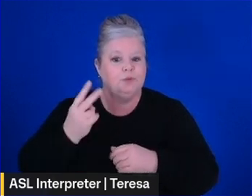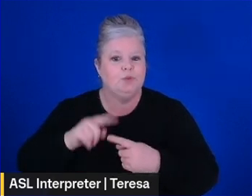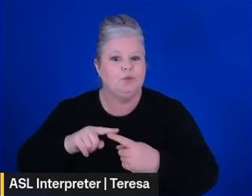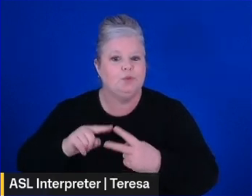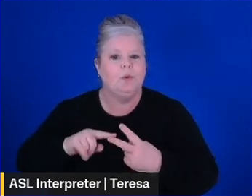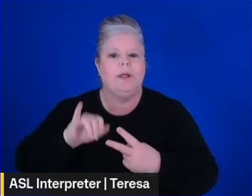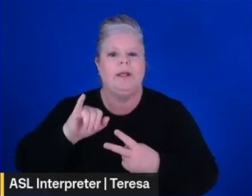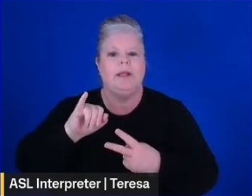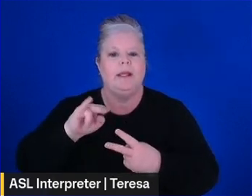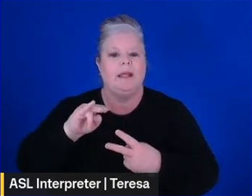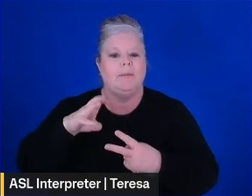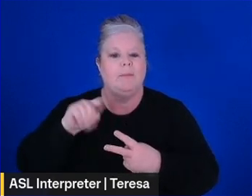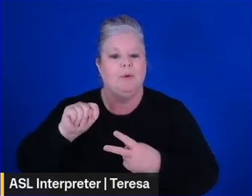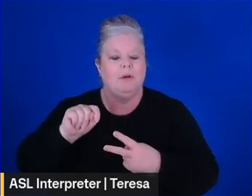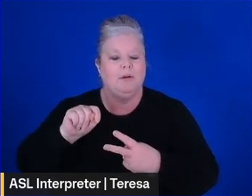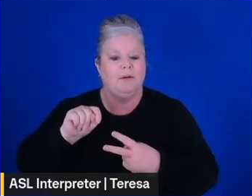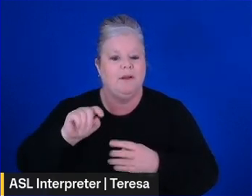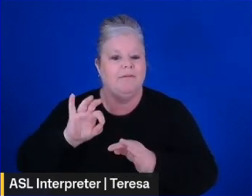don't